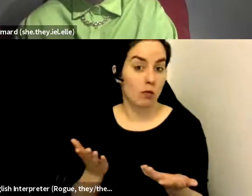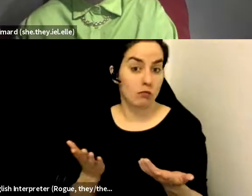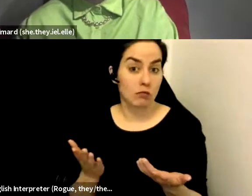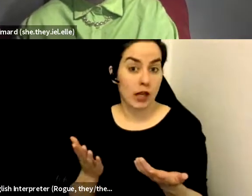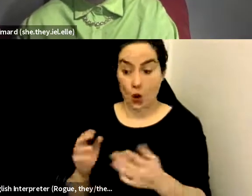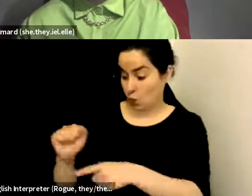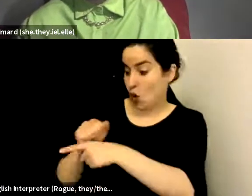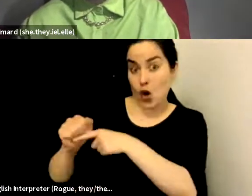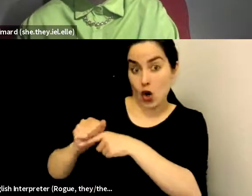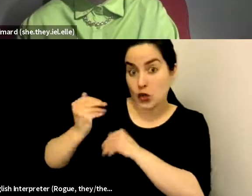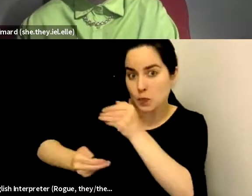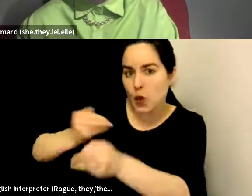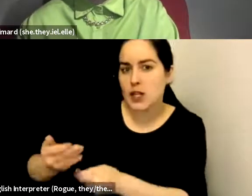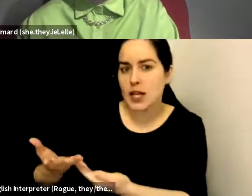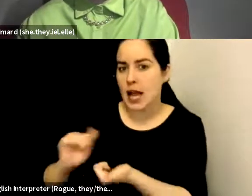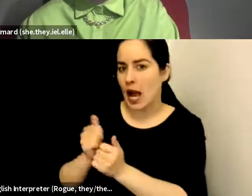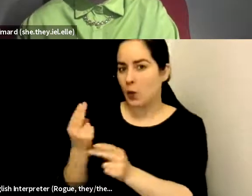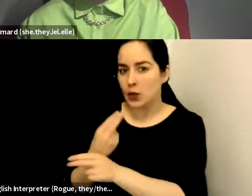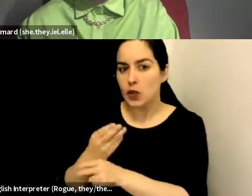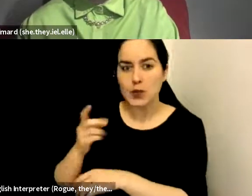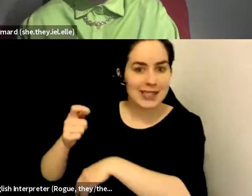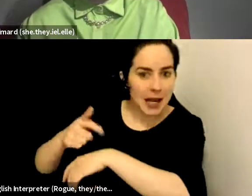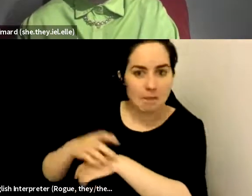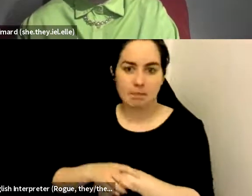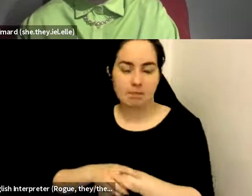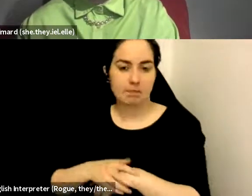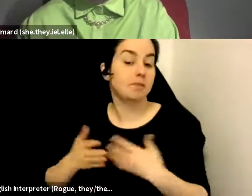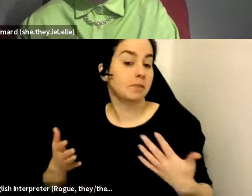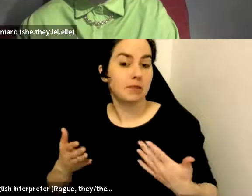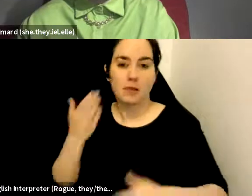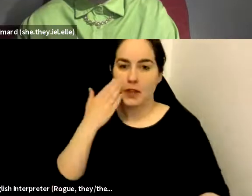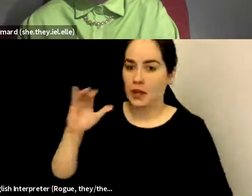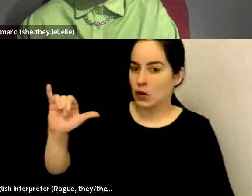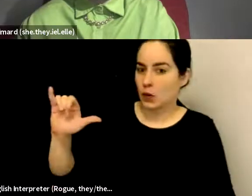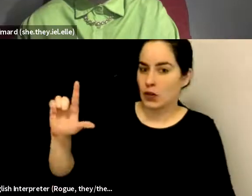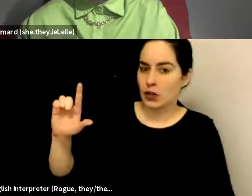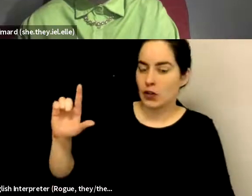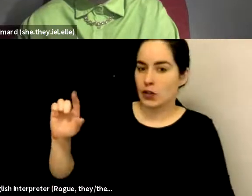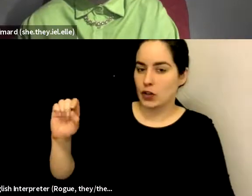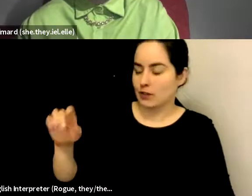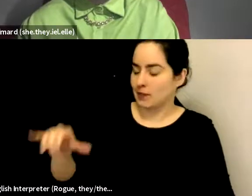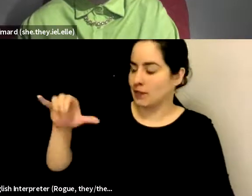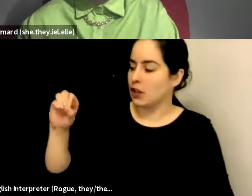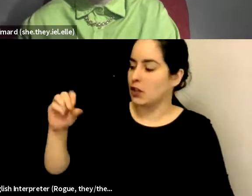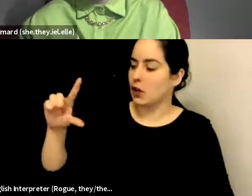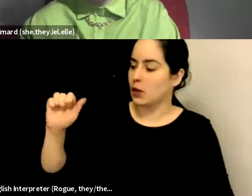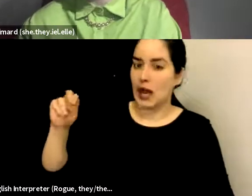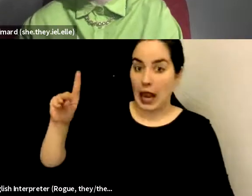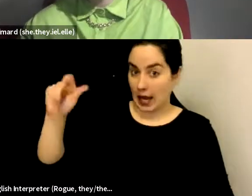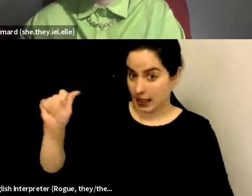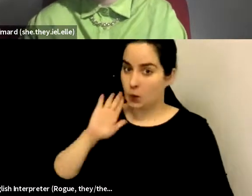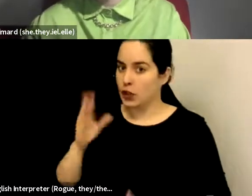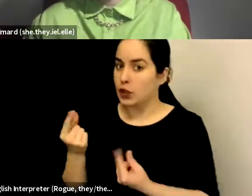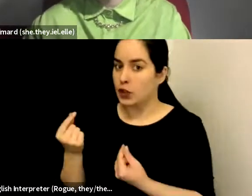process. Like, Yolanda, I know, does this in their rehearsals as well, where you check in and you check out, and